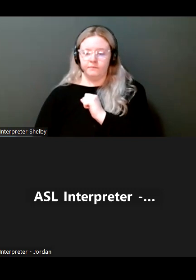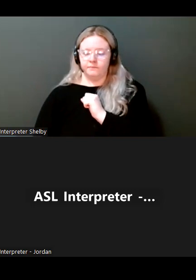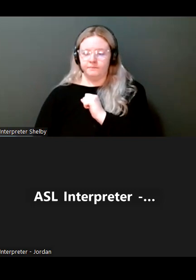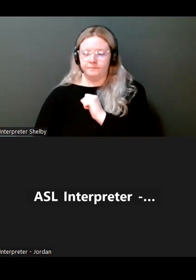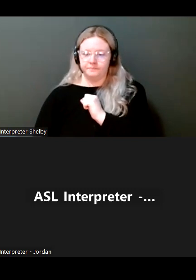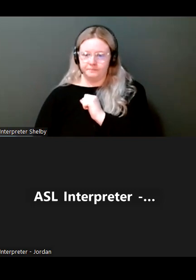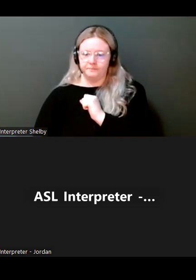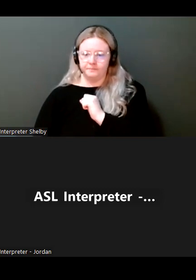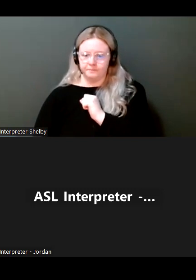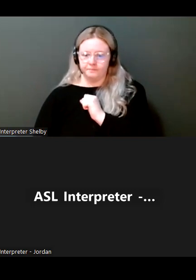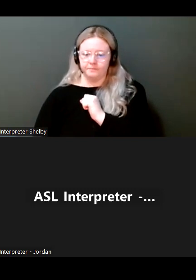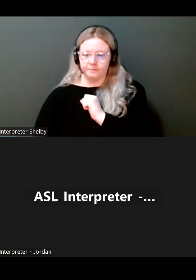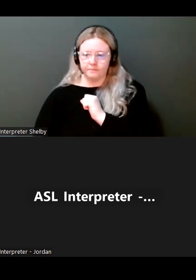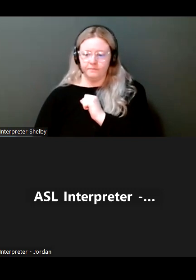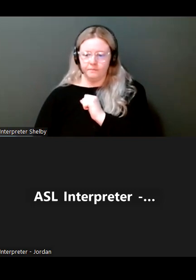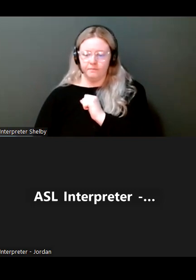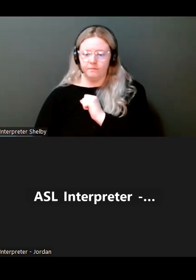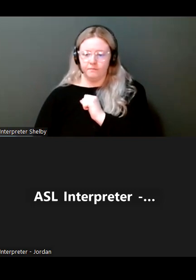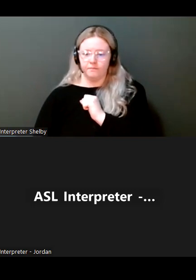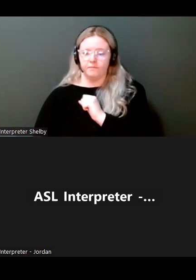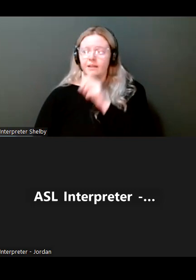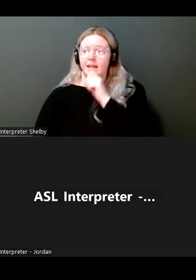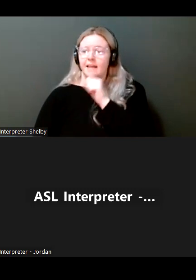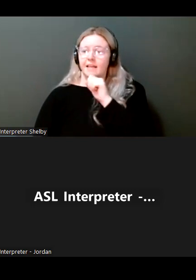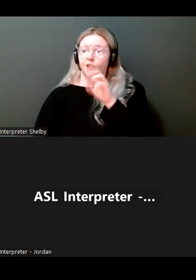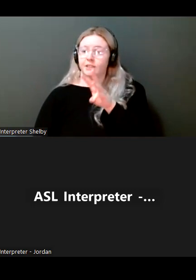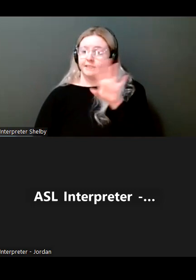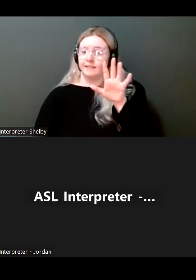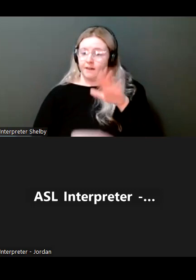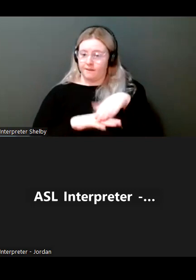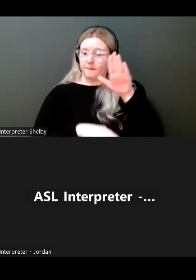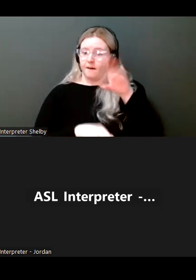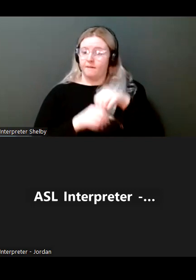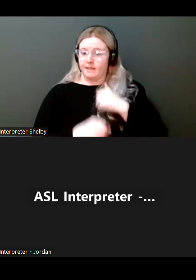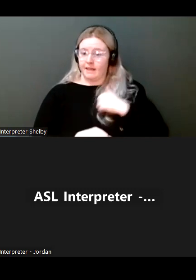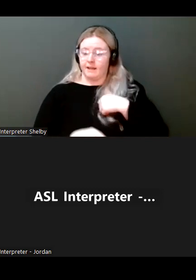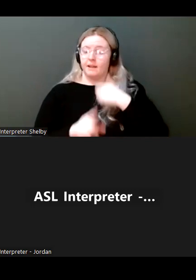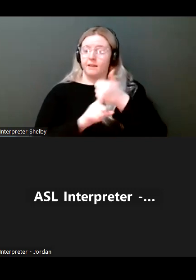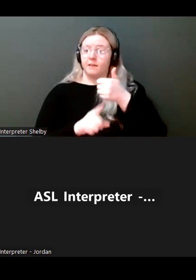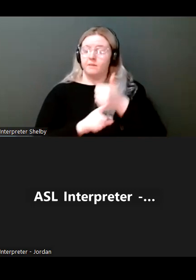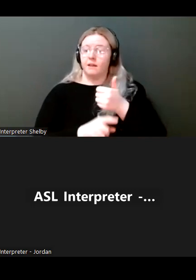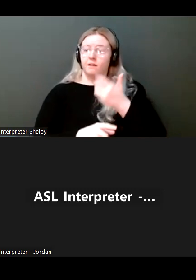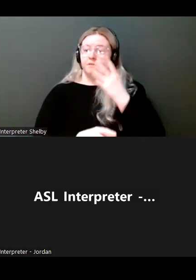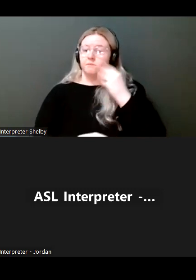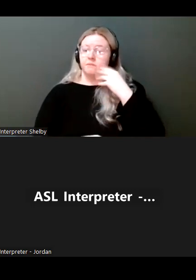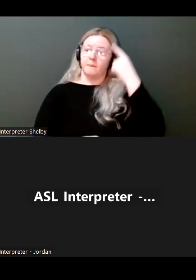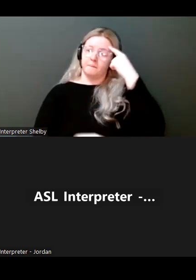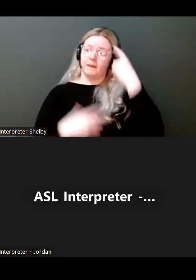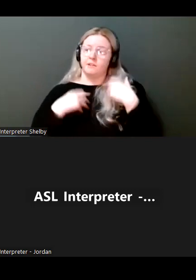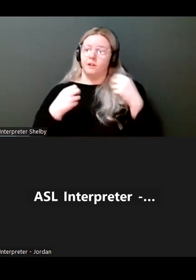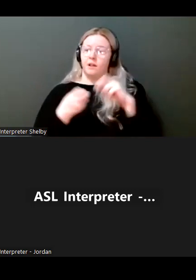The percentage of the population over age 65 in Canada who experience a mental health problem back